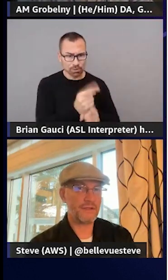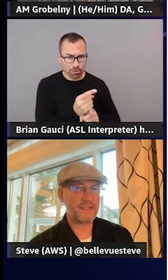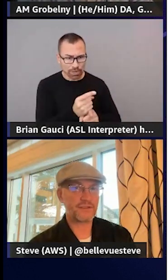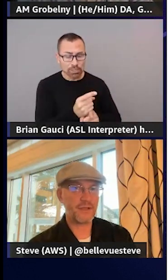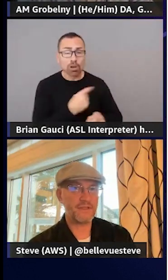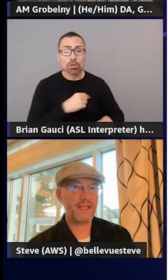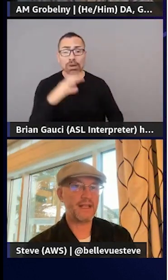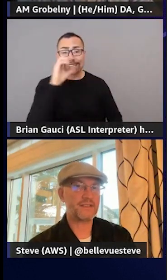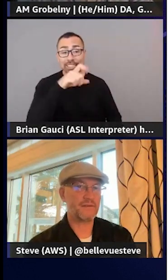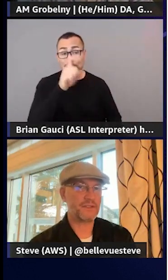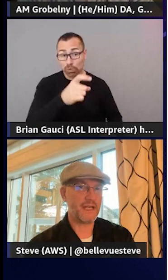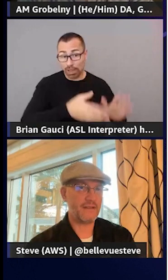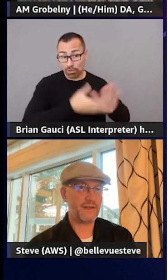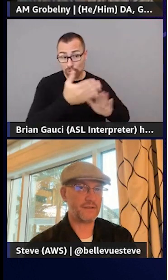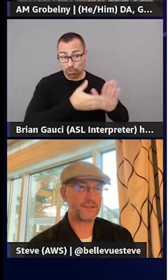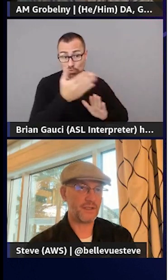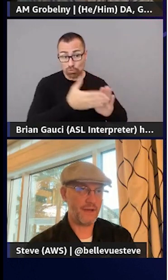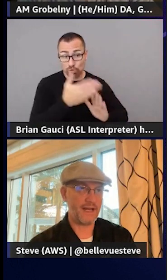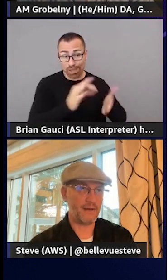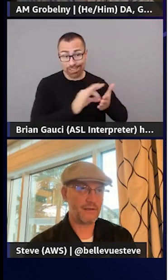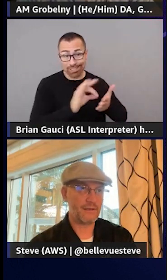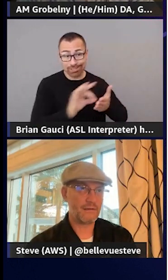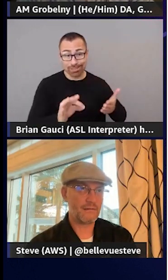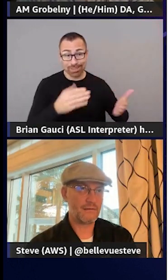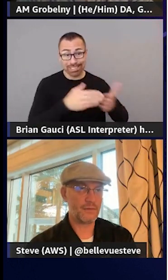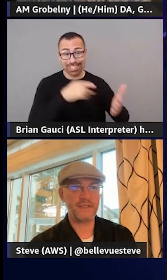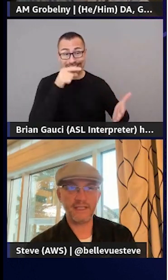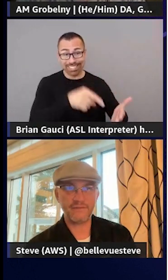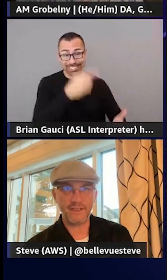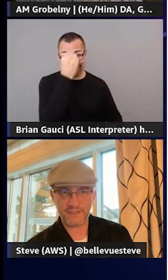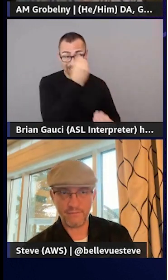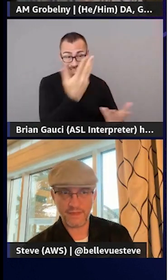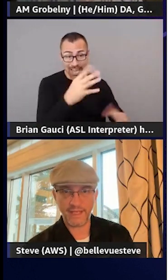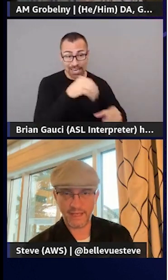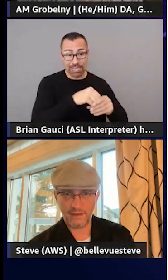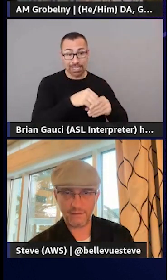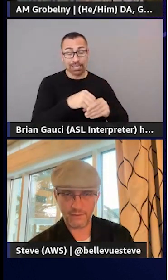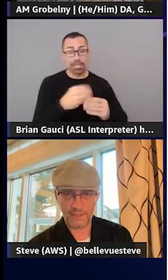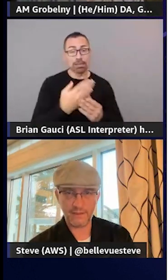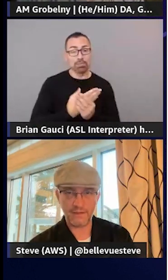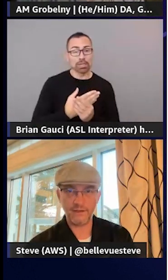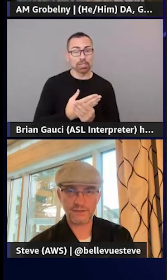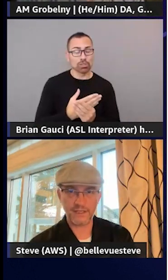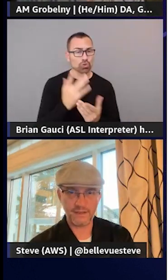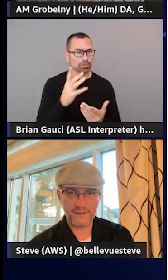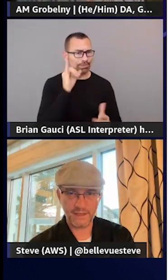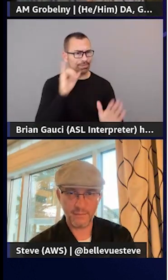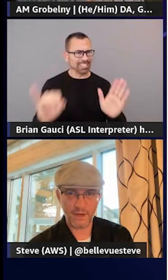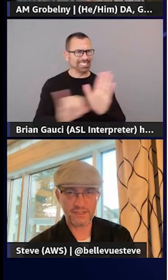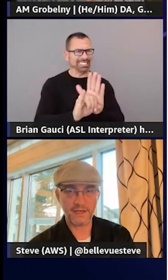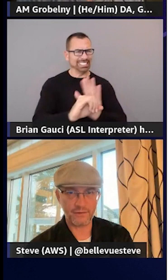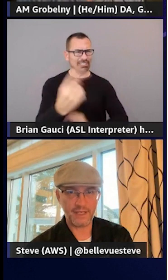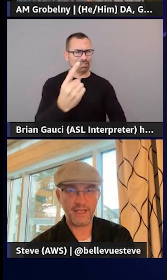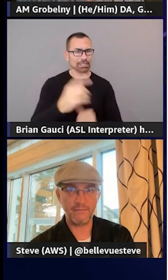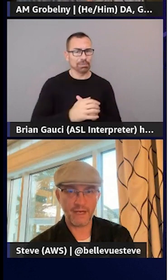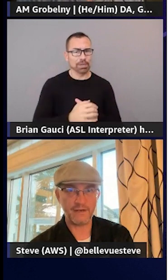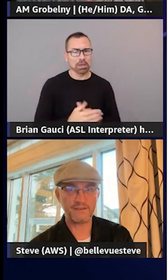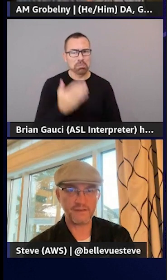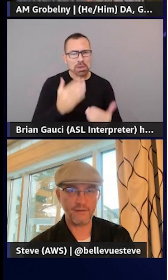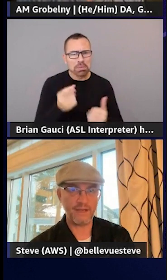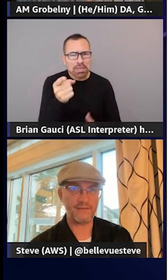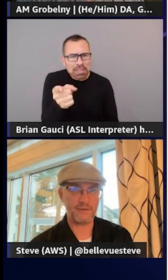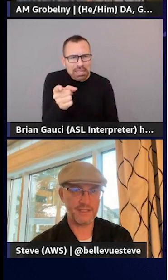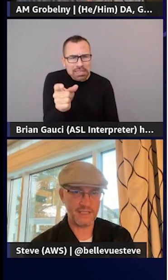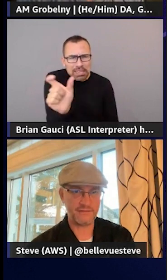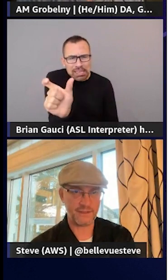got to run that script against those data files somehow to identify something, right? And it looks like the thing marked in green here, manner, is the